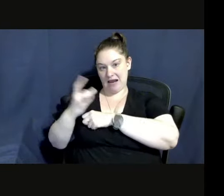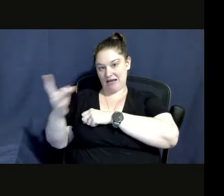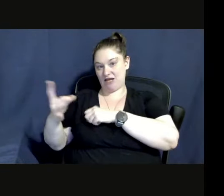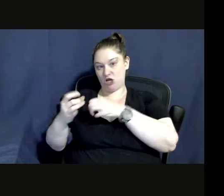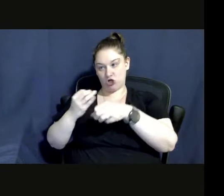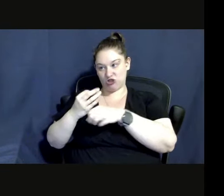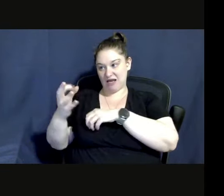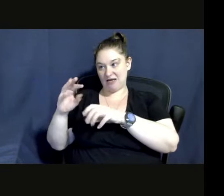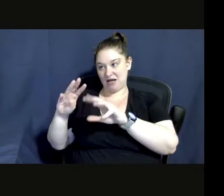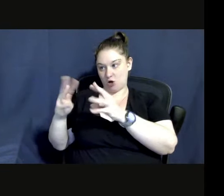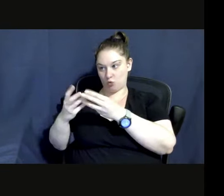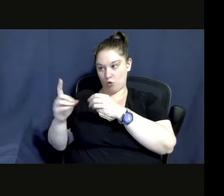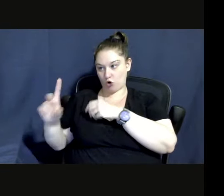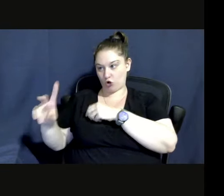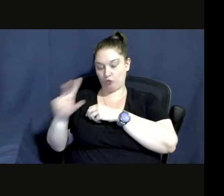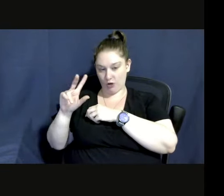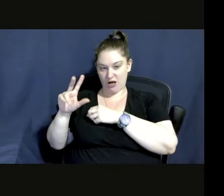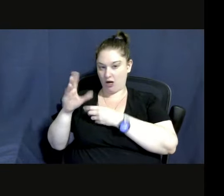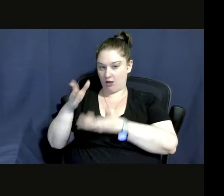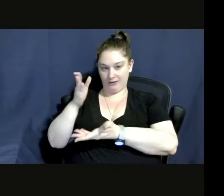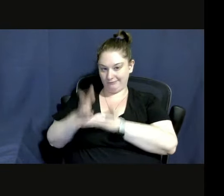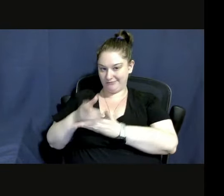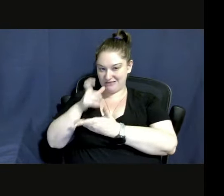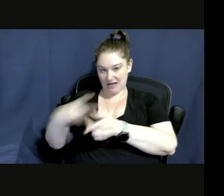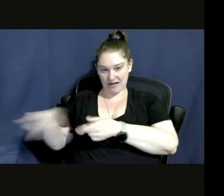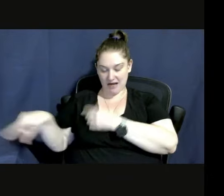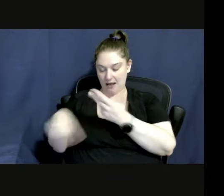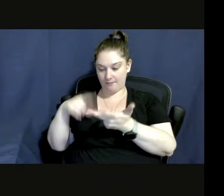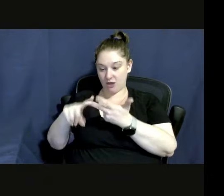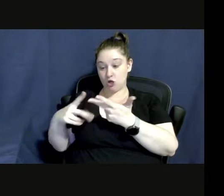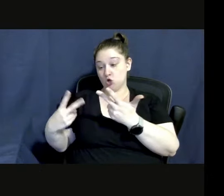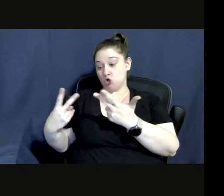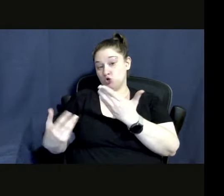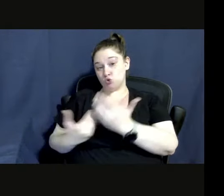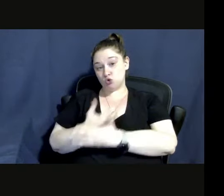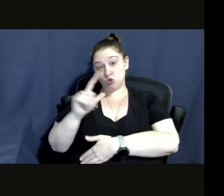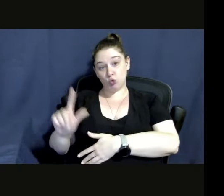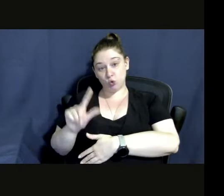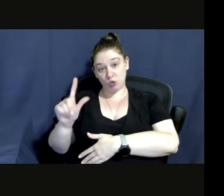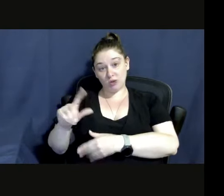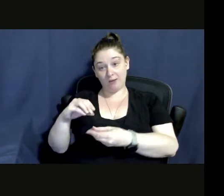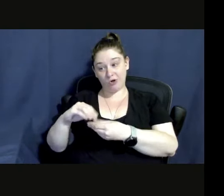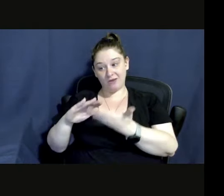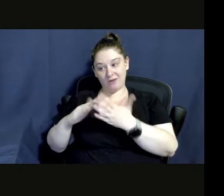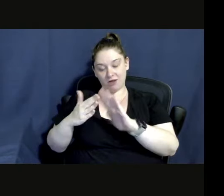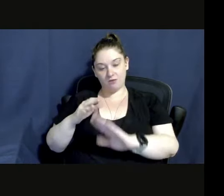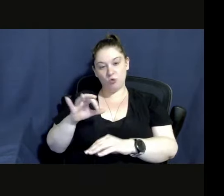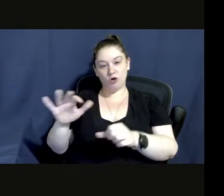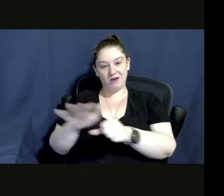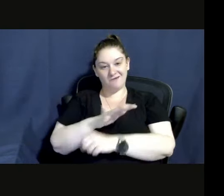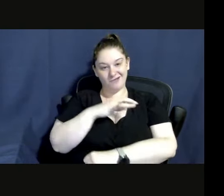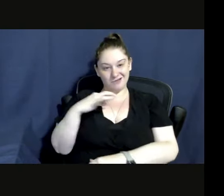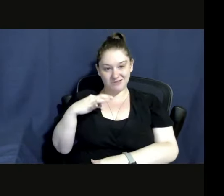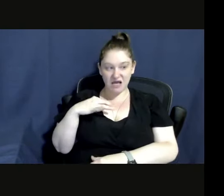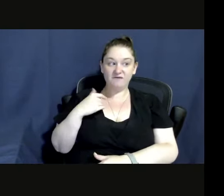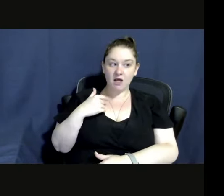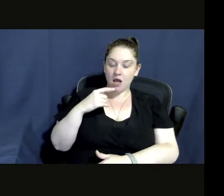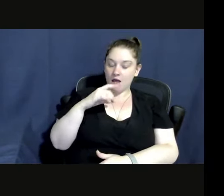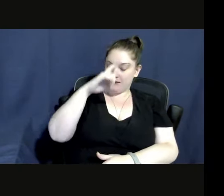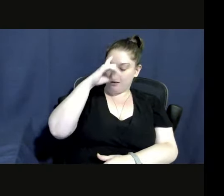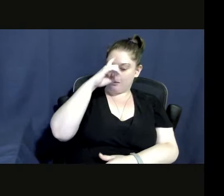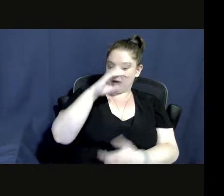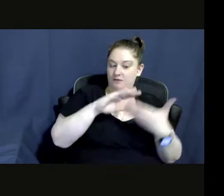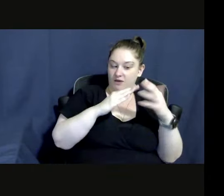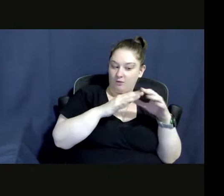Ward 3 is not going to happen. Getting two new libraries in our community staffed up, which are things the community has voted on and voted